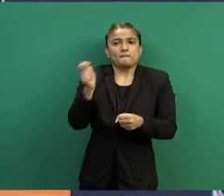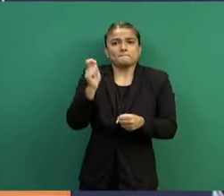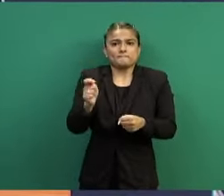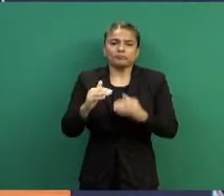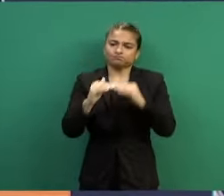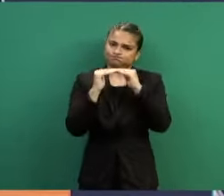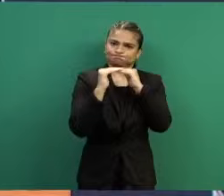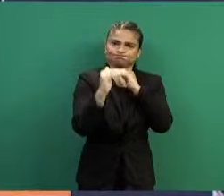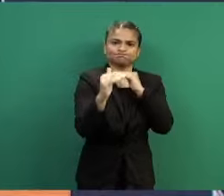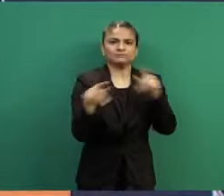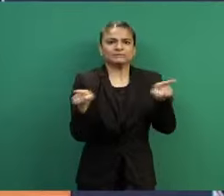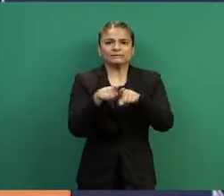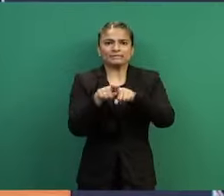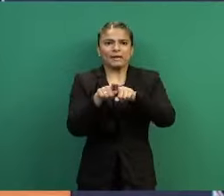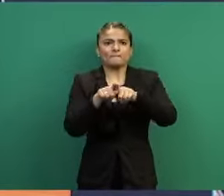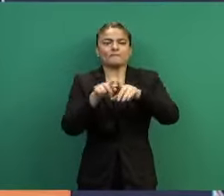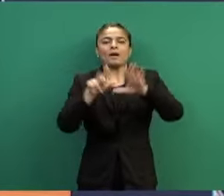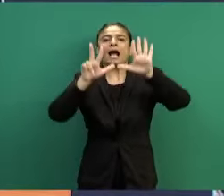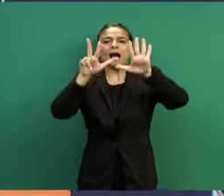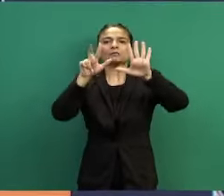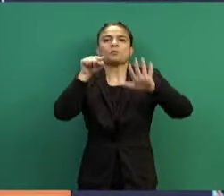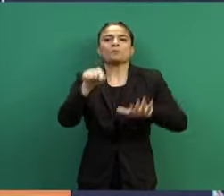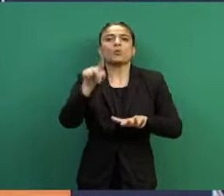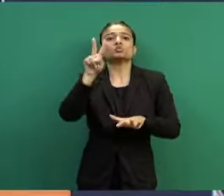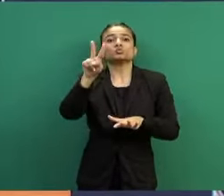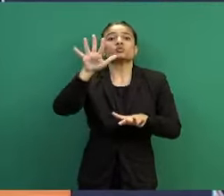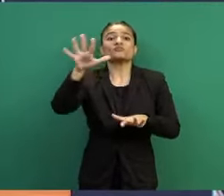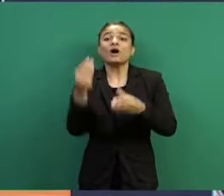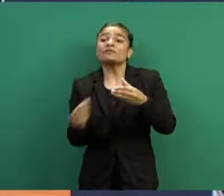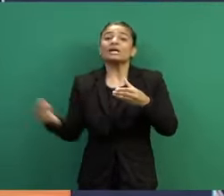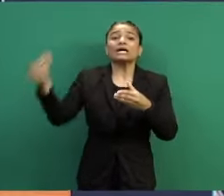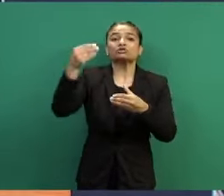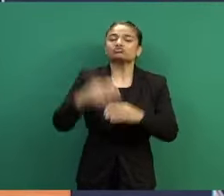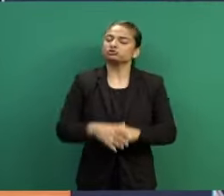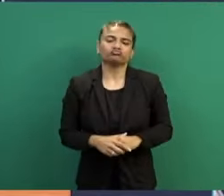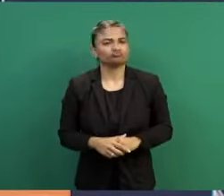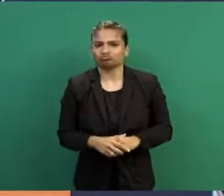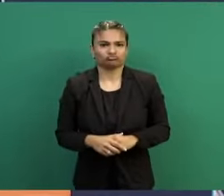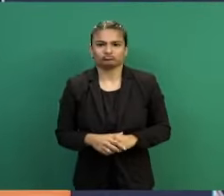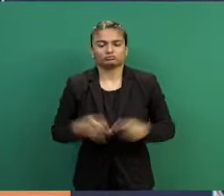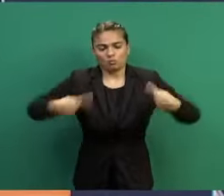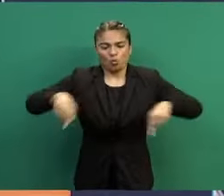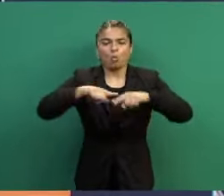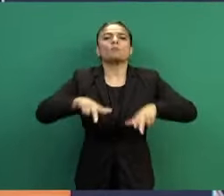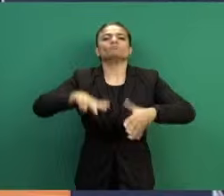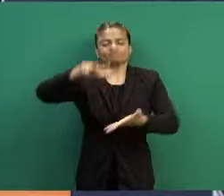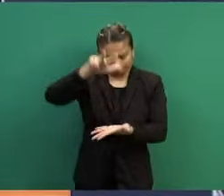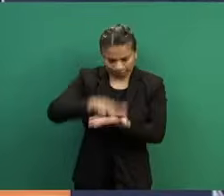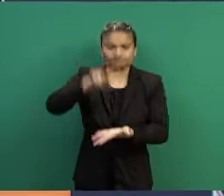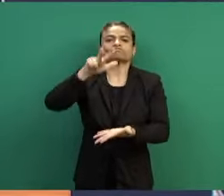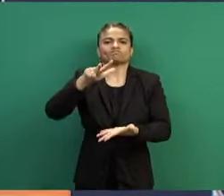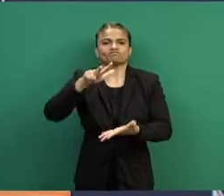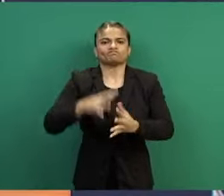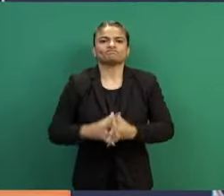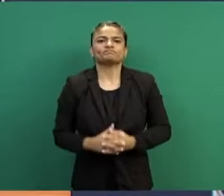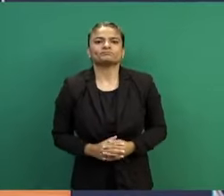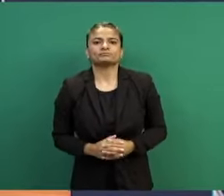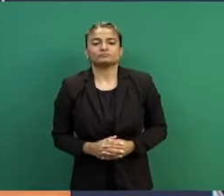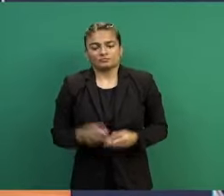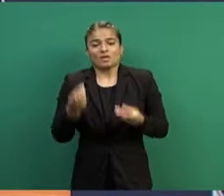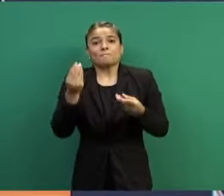8.25% per year. The decision was unanimous. At the current repurchase